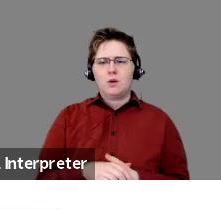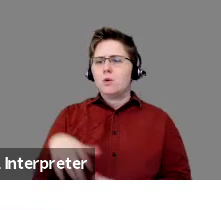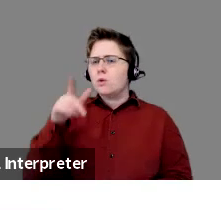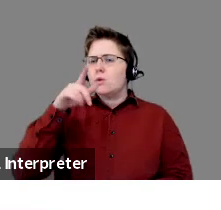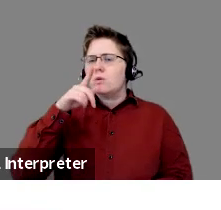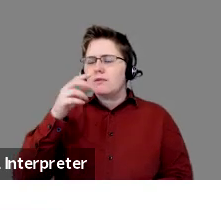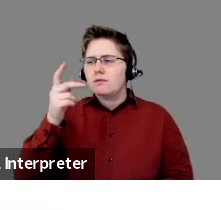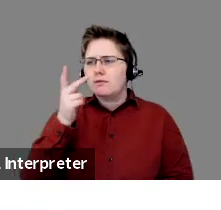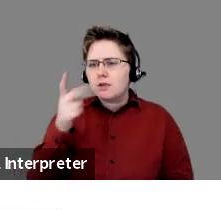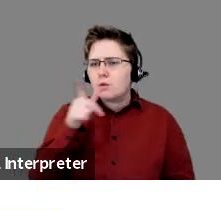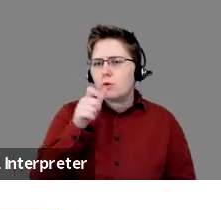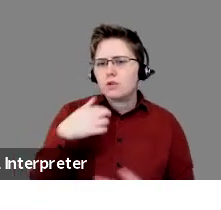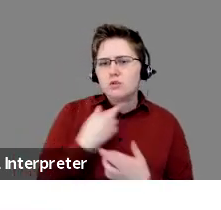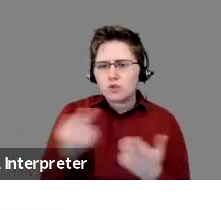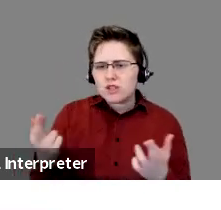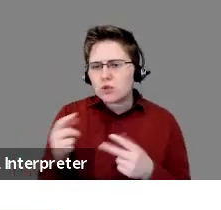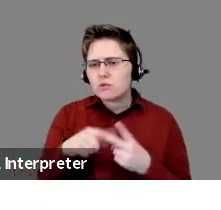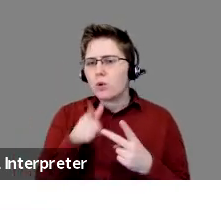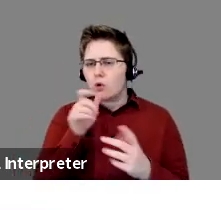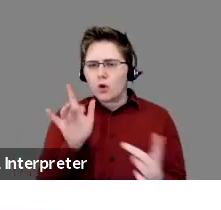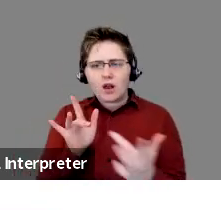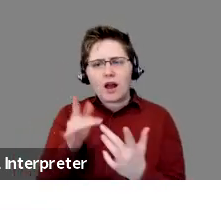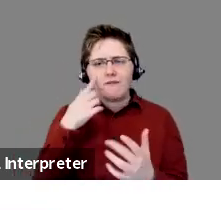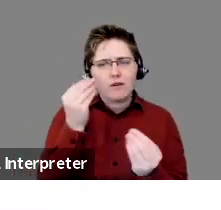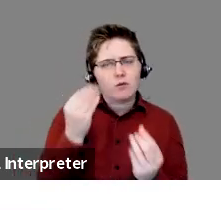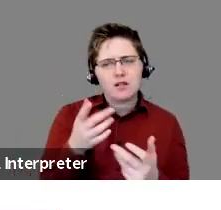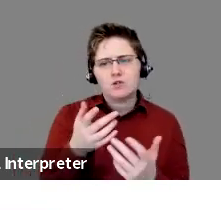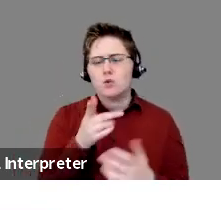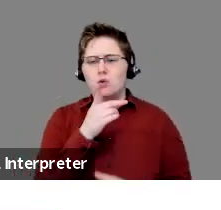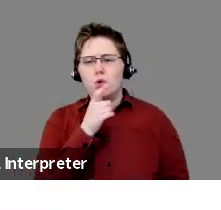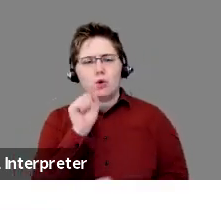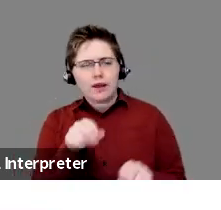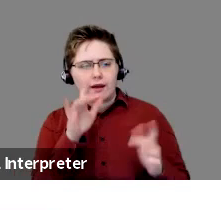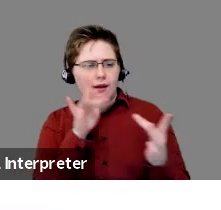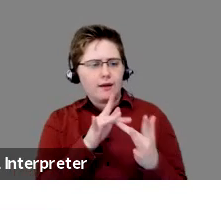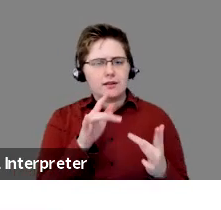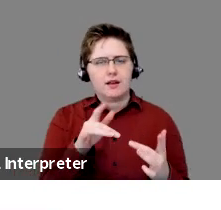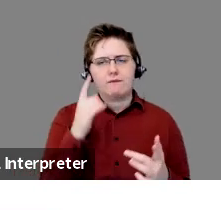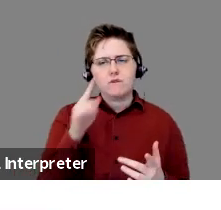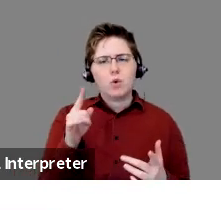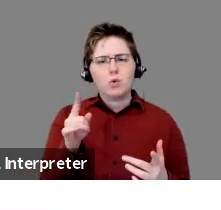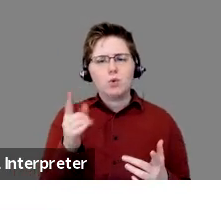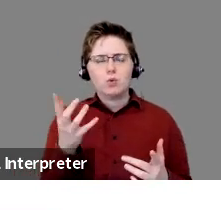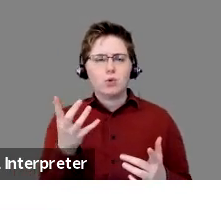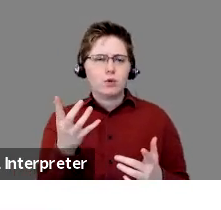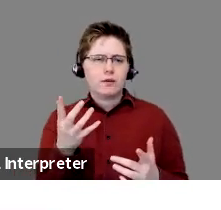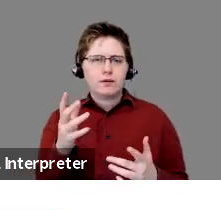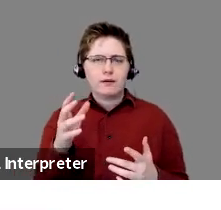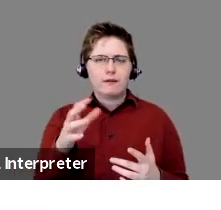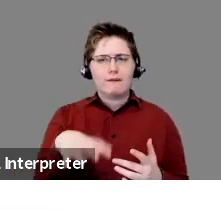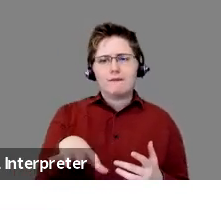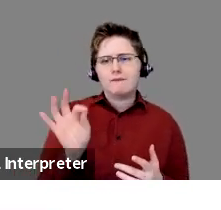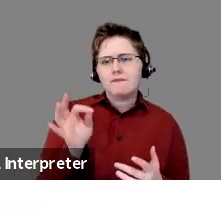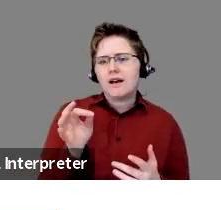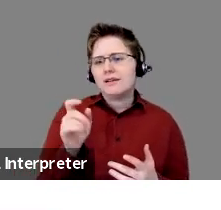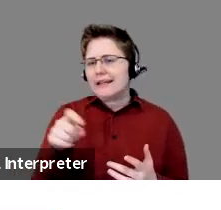you have as a resource, who you can contact to get information, who you can contact to find needs.